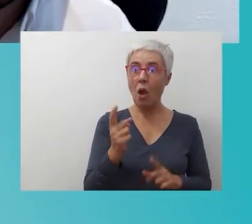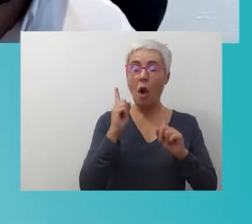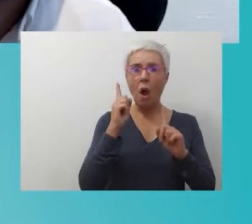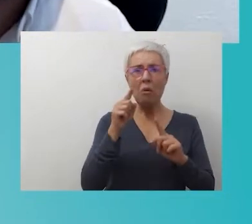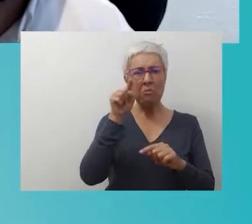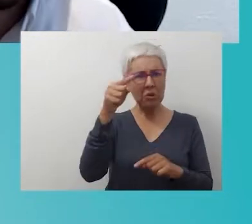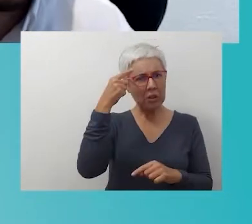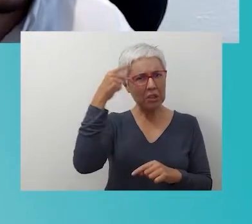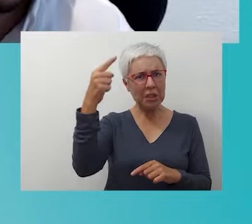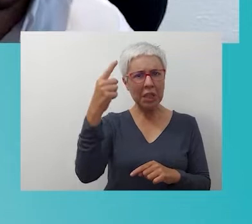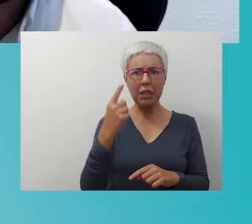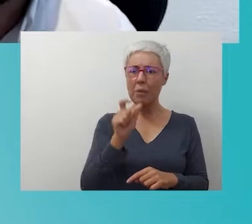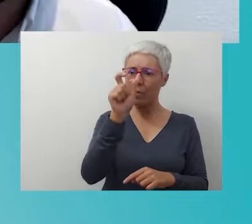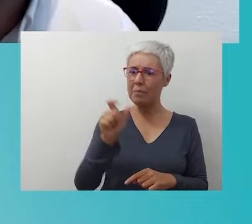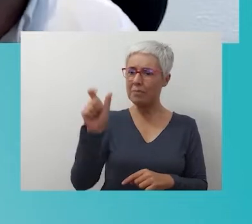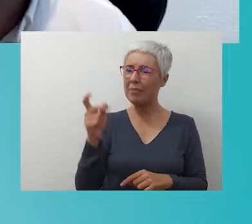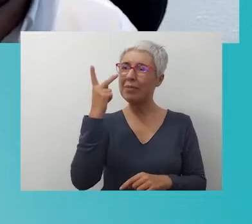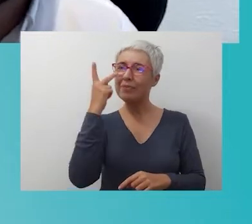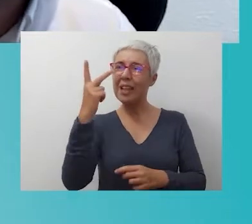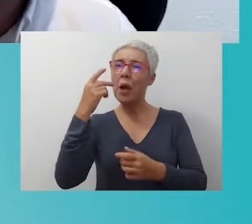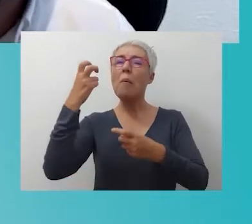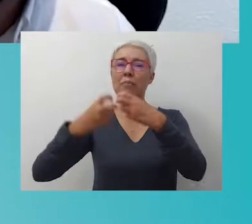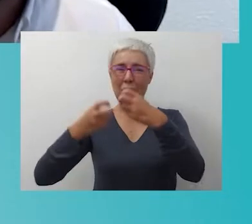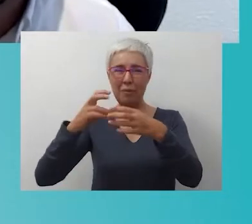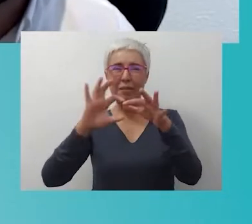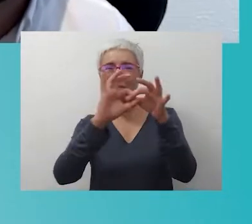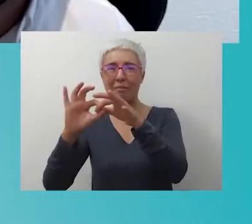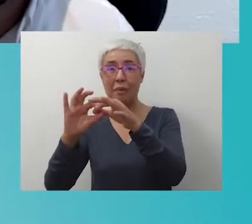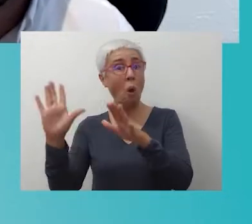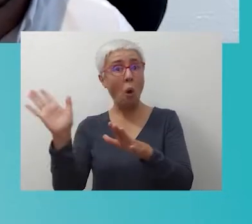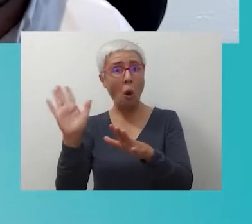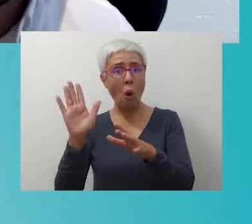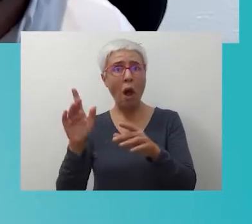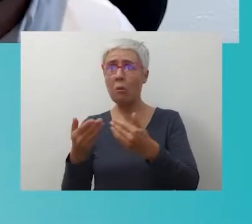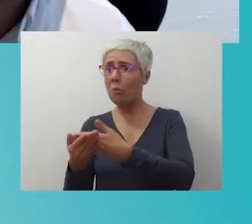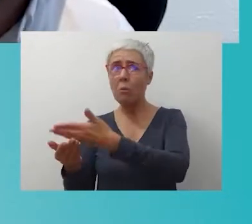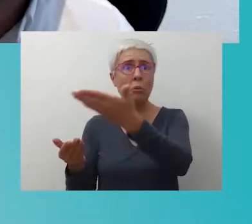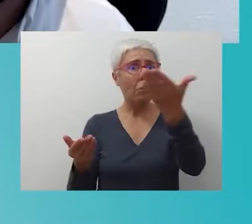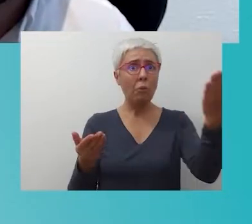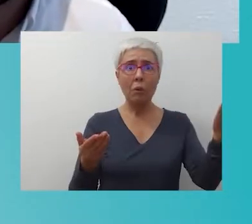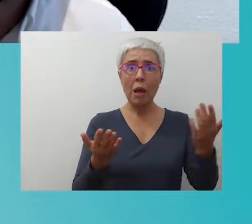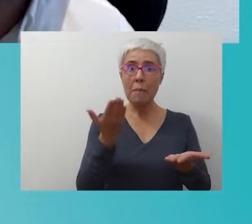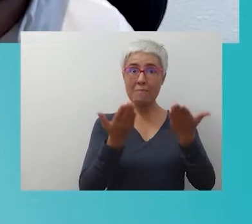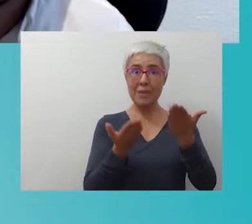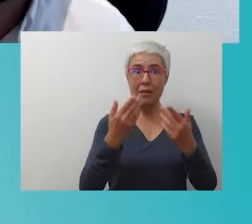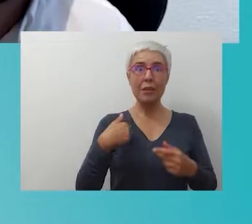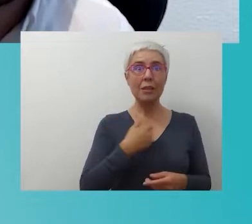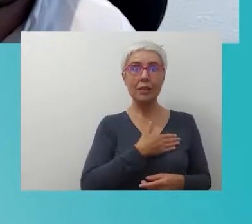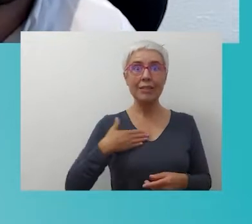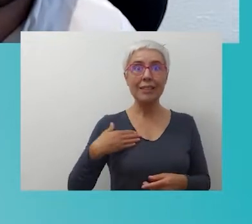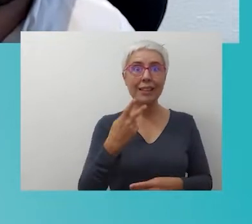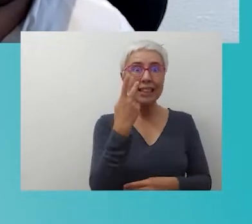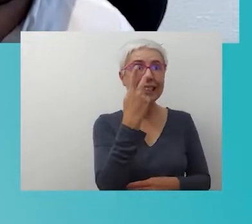only useful for people with disability? The experience say to us that not. It is useful for everyone, especially those who want to receive